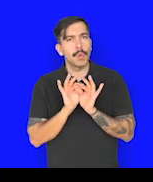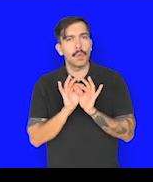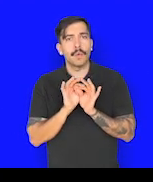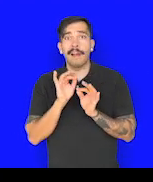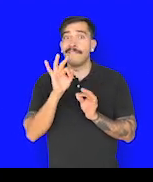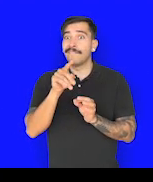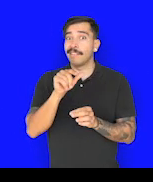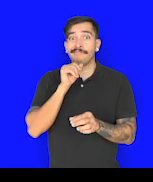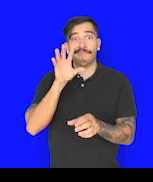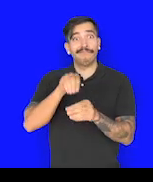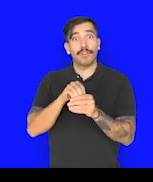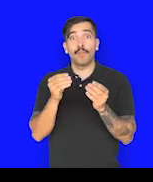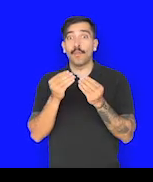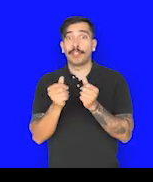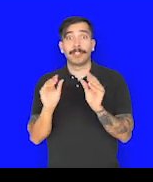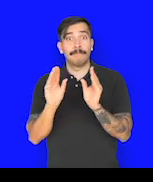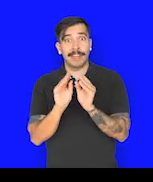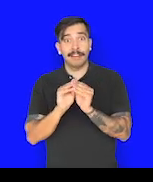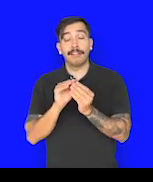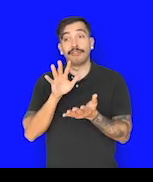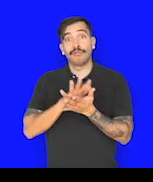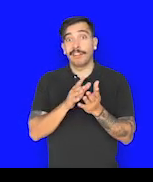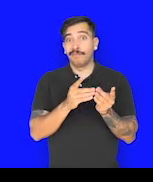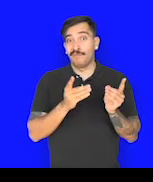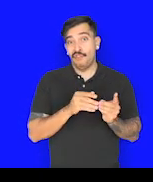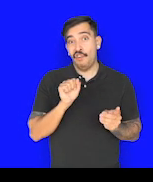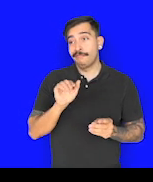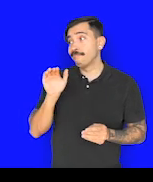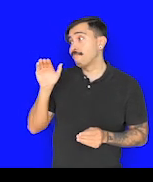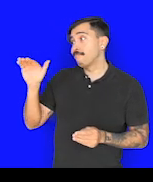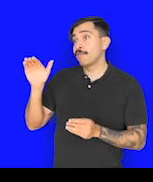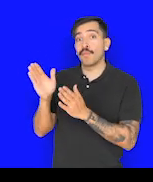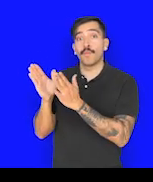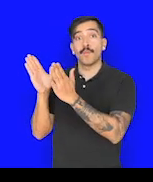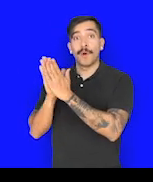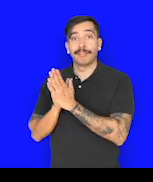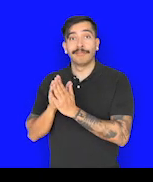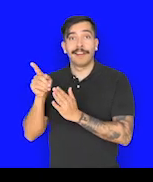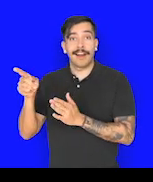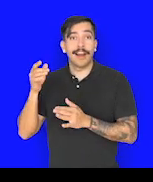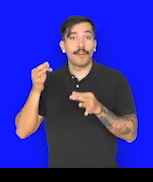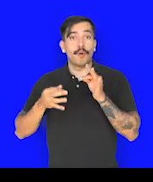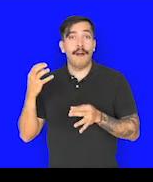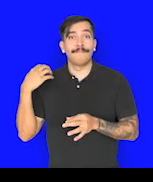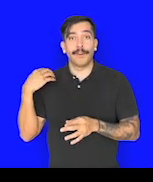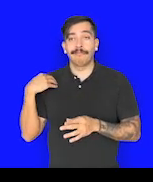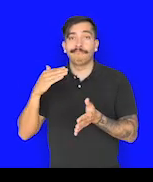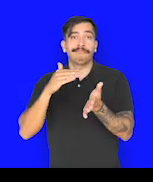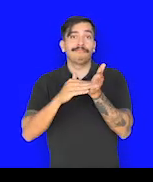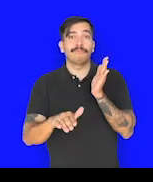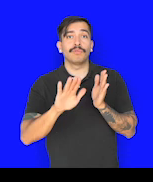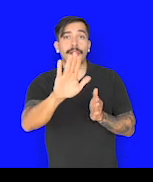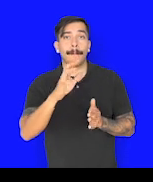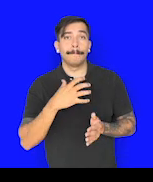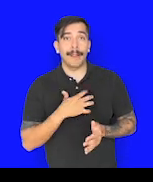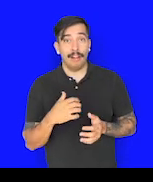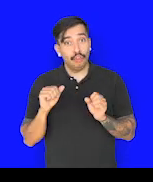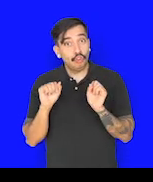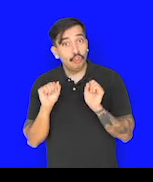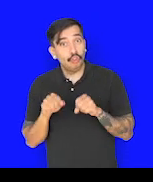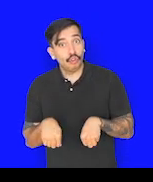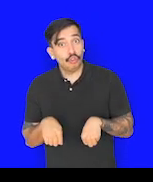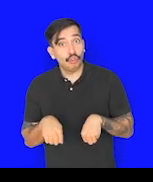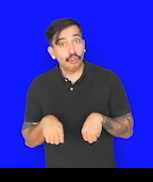If you don't participate, the school district can request that the hearing officer dismiss your due